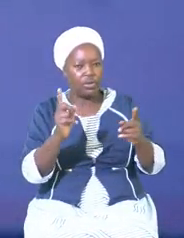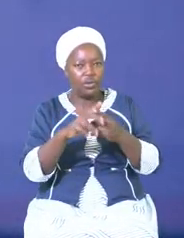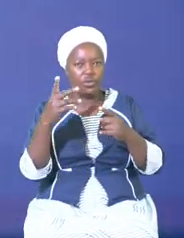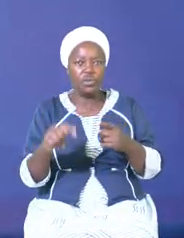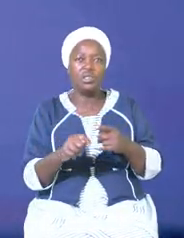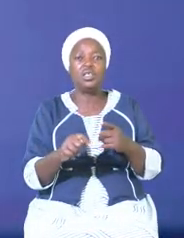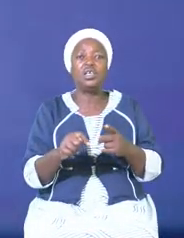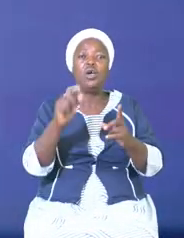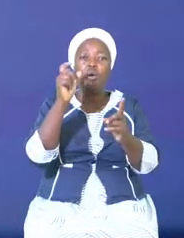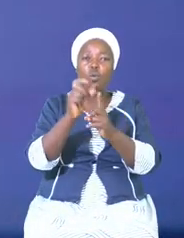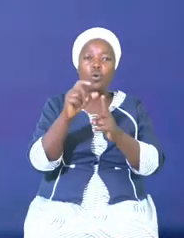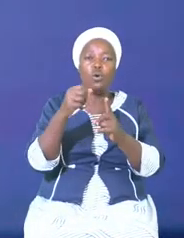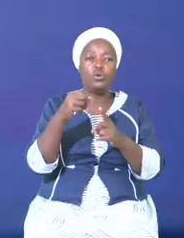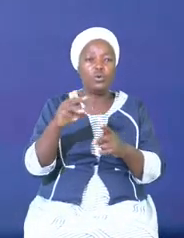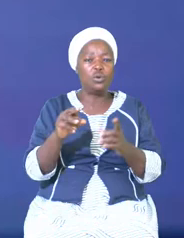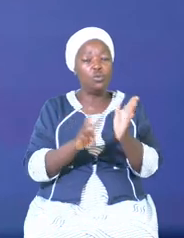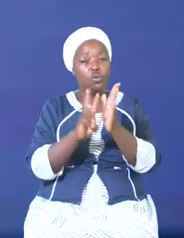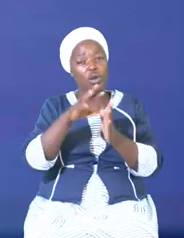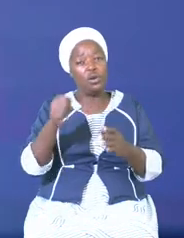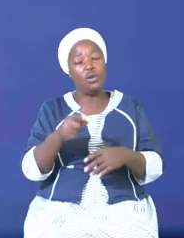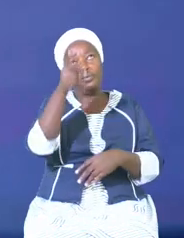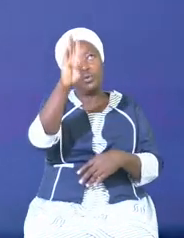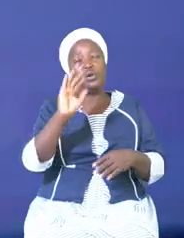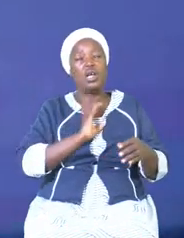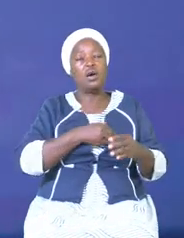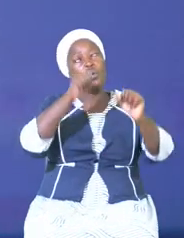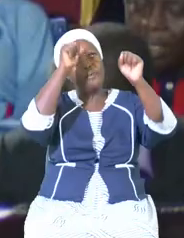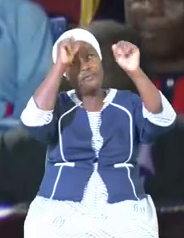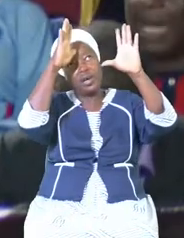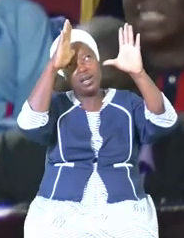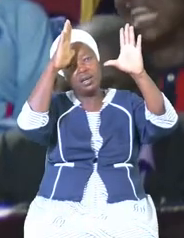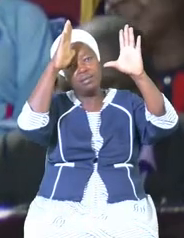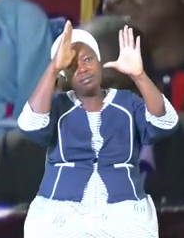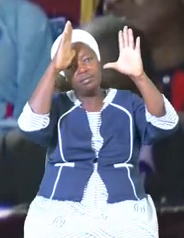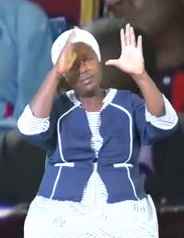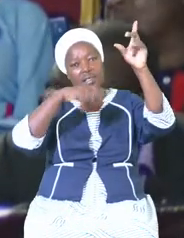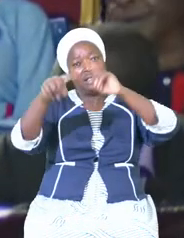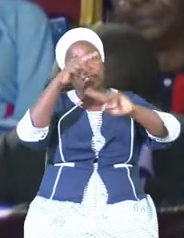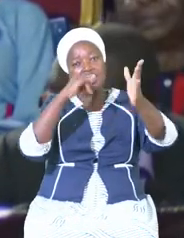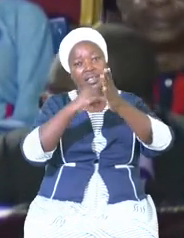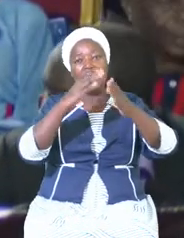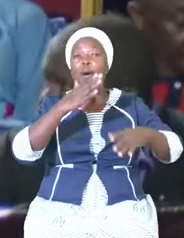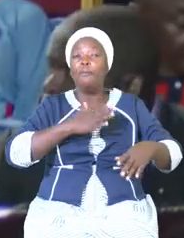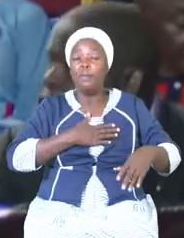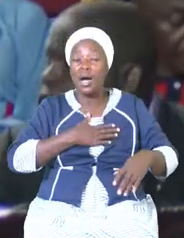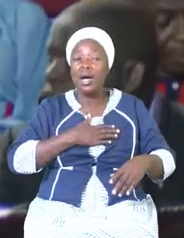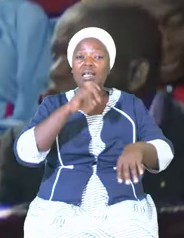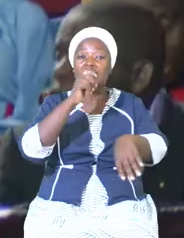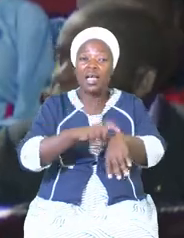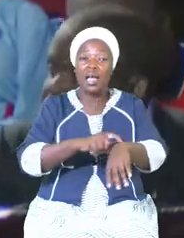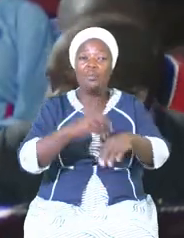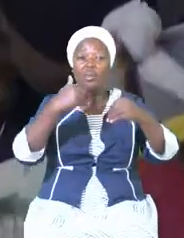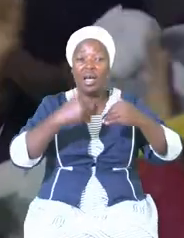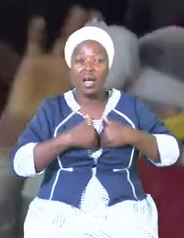of God our Father. My time has come. My time has